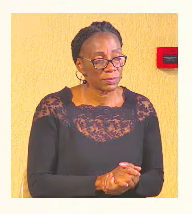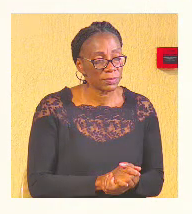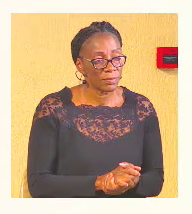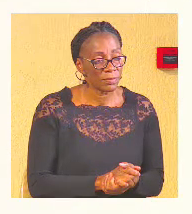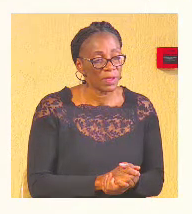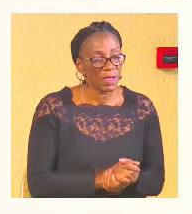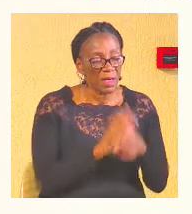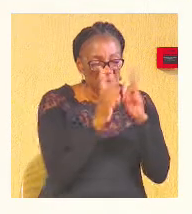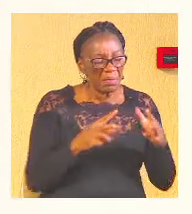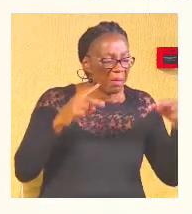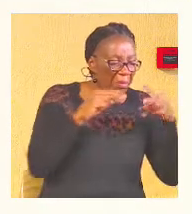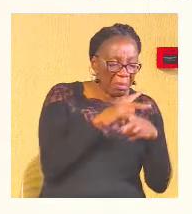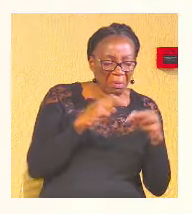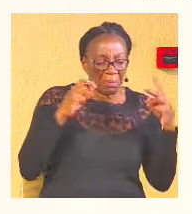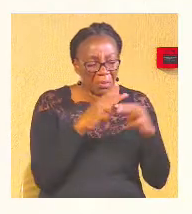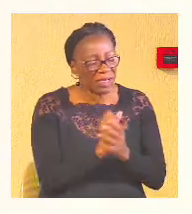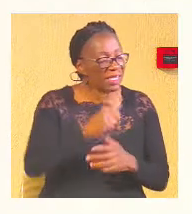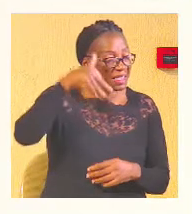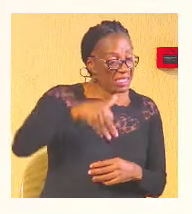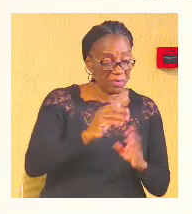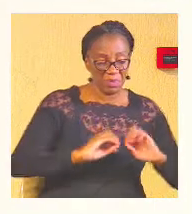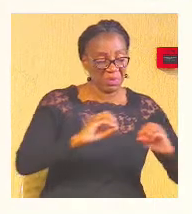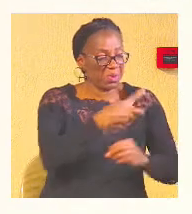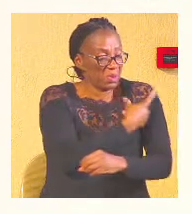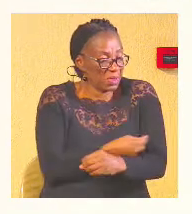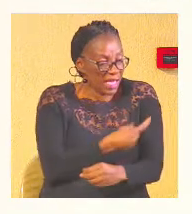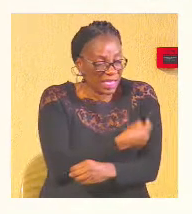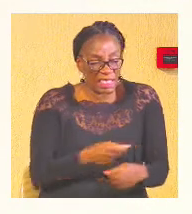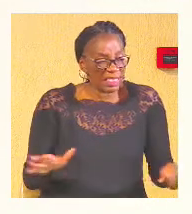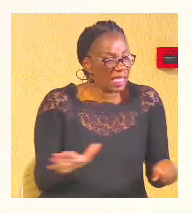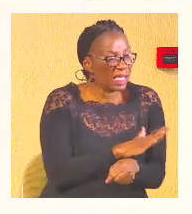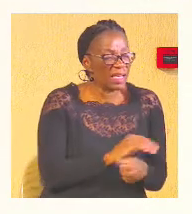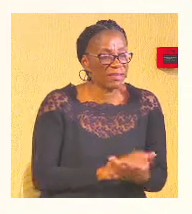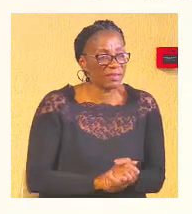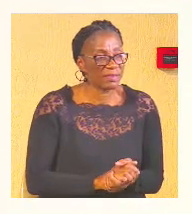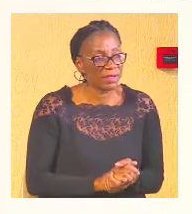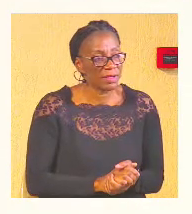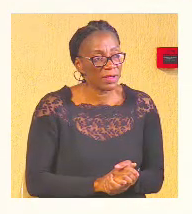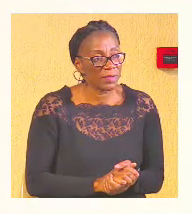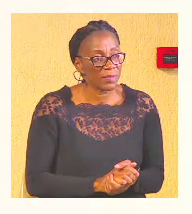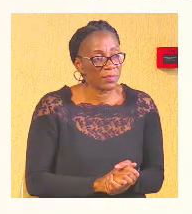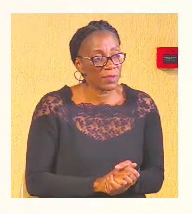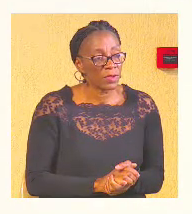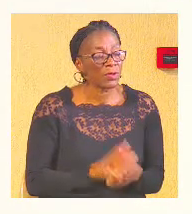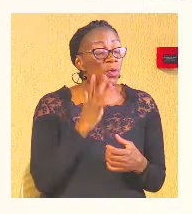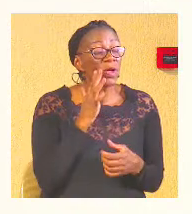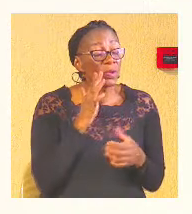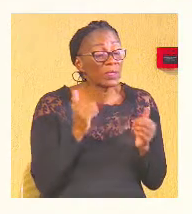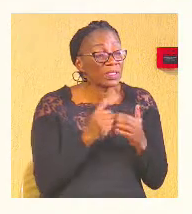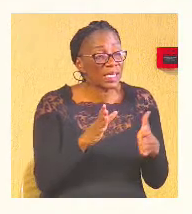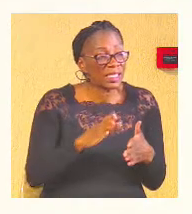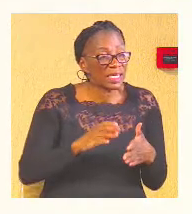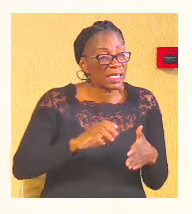enough. Yeah, it is for that reason that when the lockdown was declared, for example, for Erongo and Commerce,